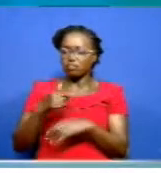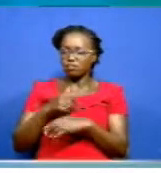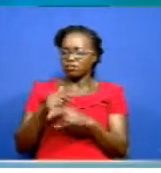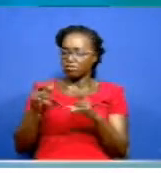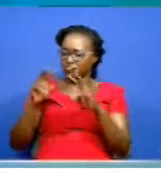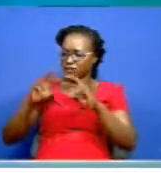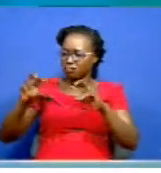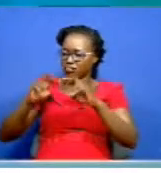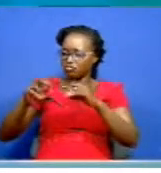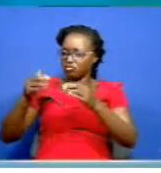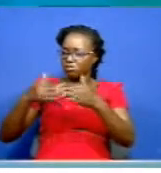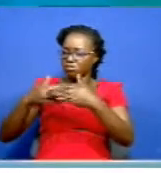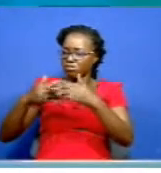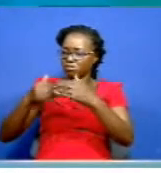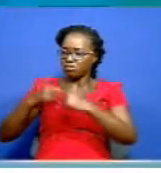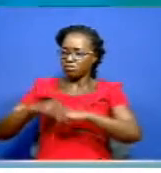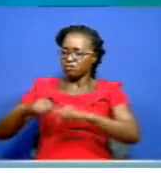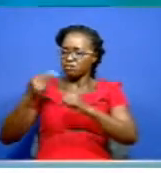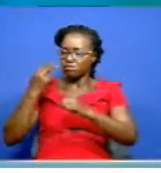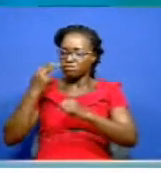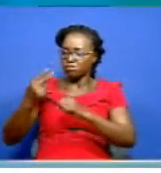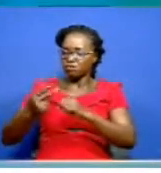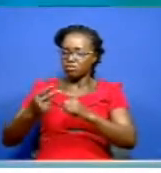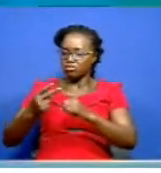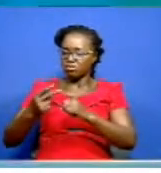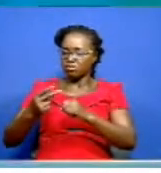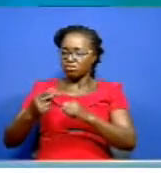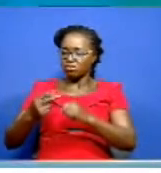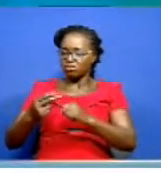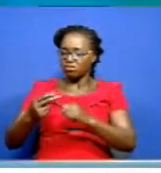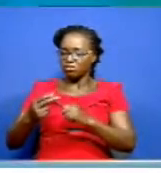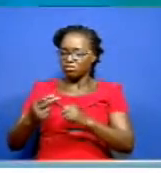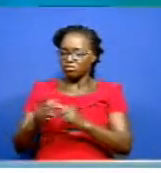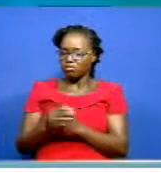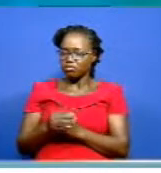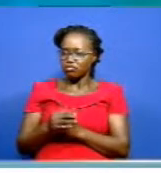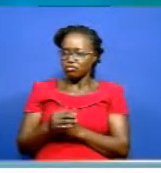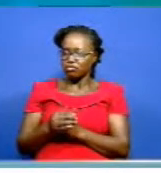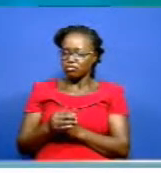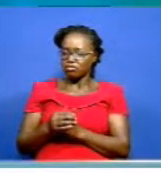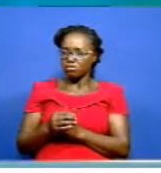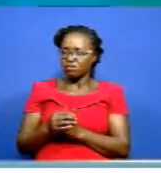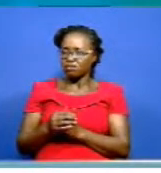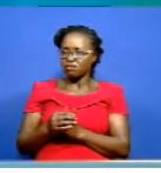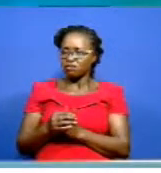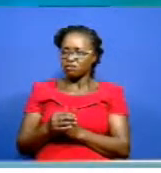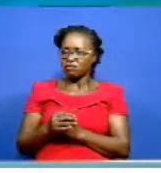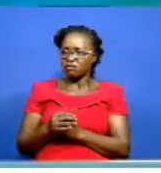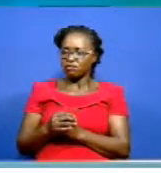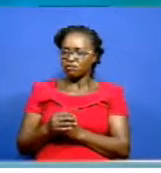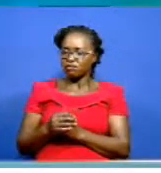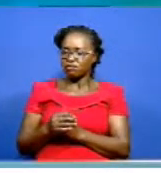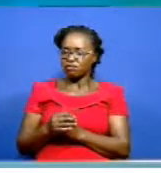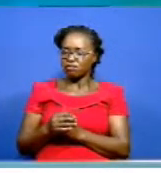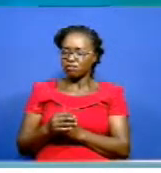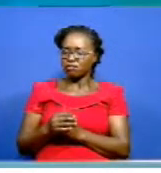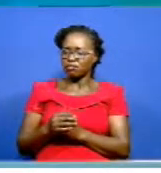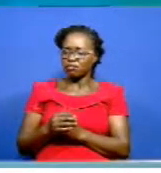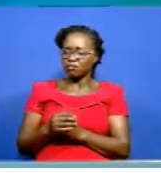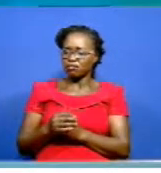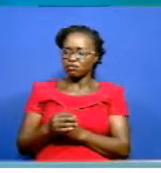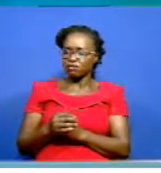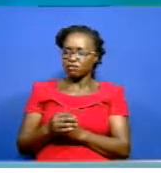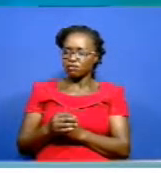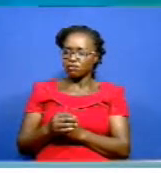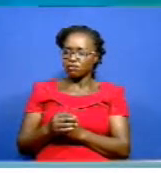very closely to be able to see that there are no infiltrations of people from other